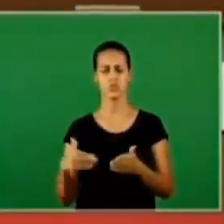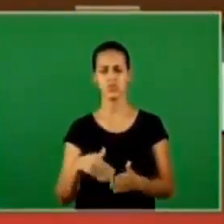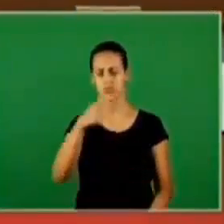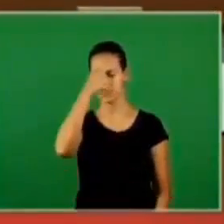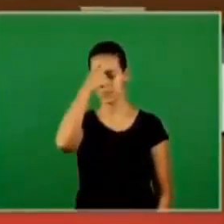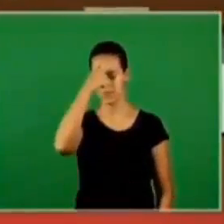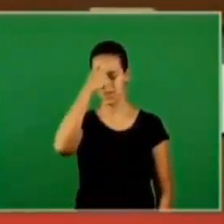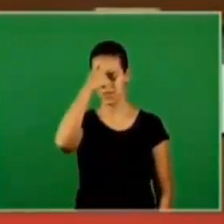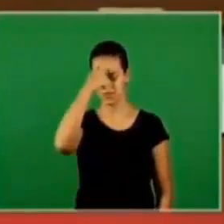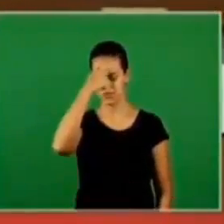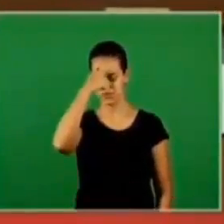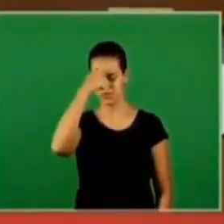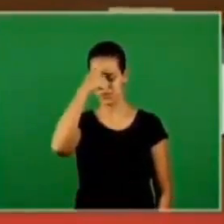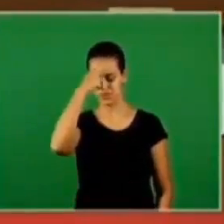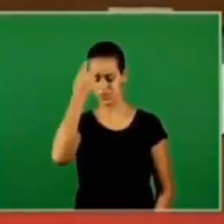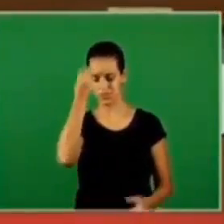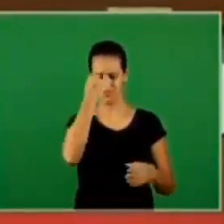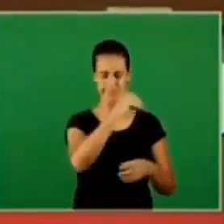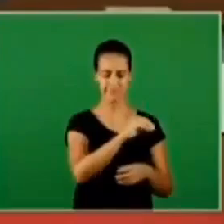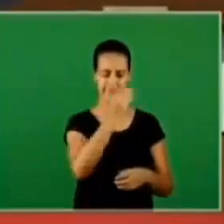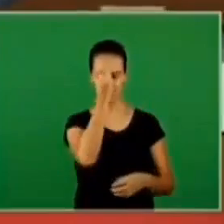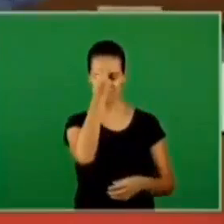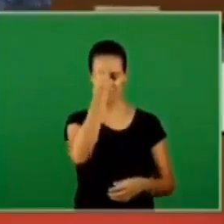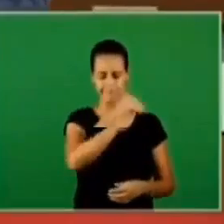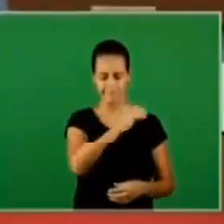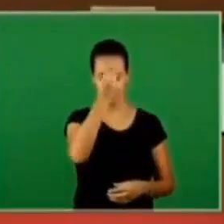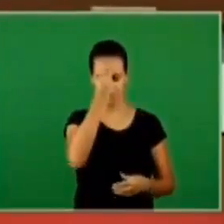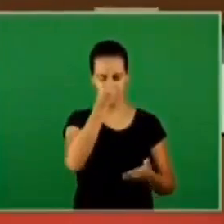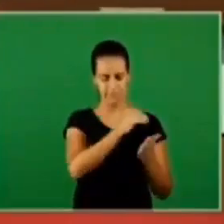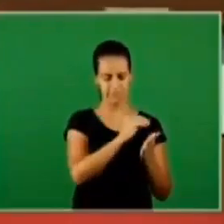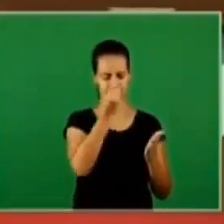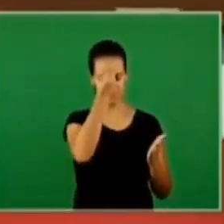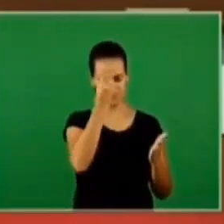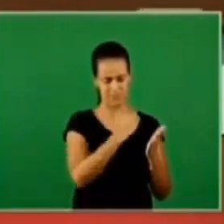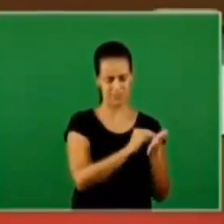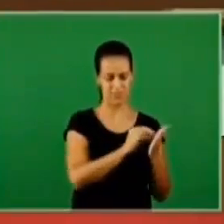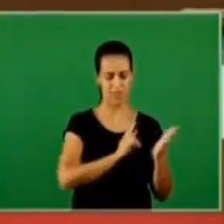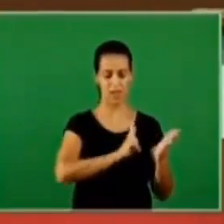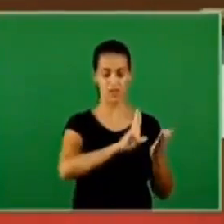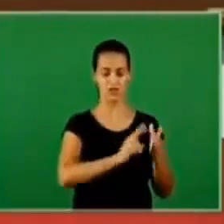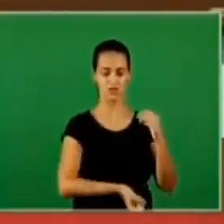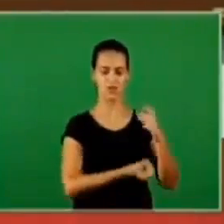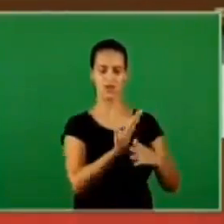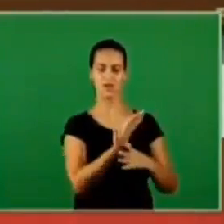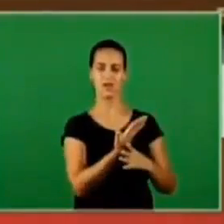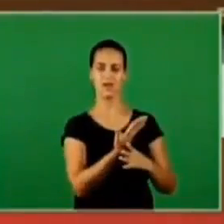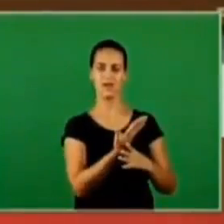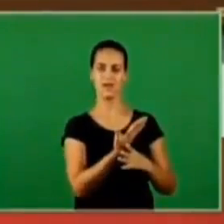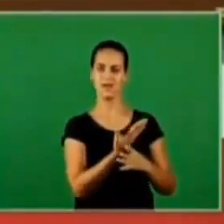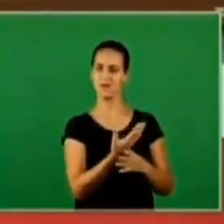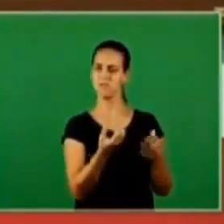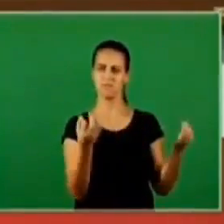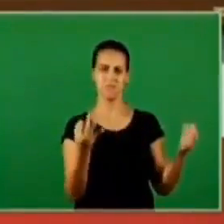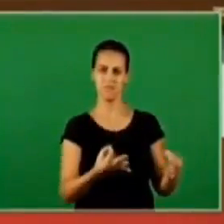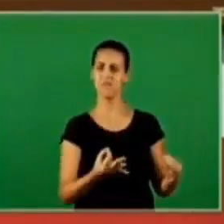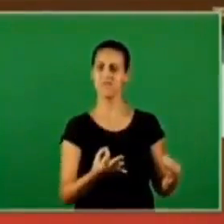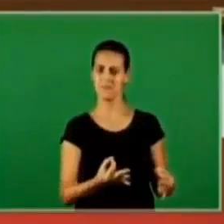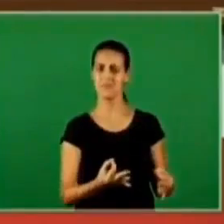everything that is inside of a human mind. I will put psychology, psychiatry, psychoanalysis and put everything